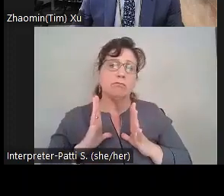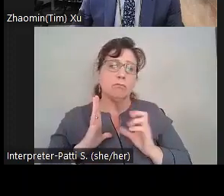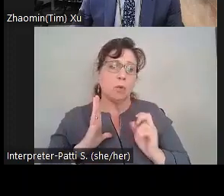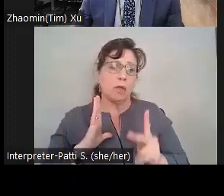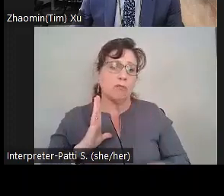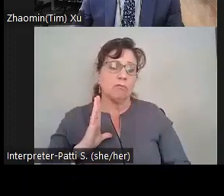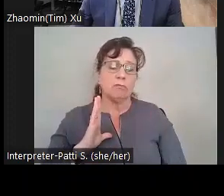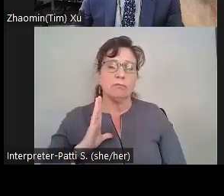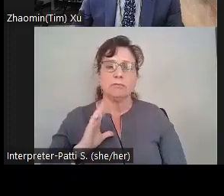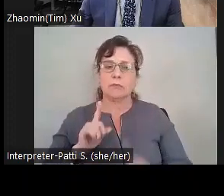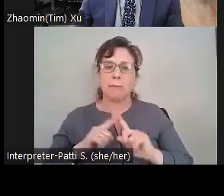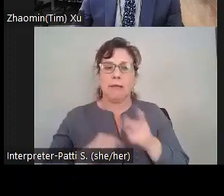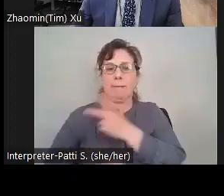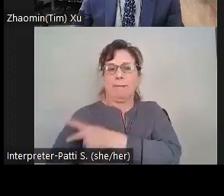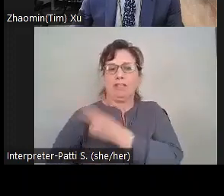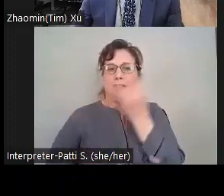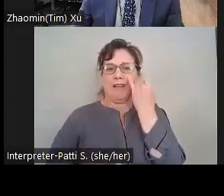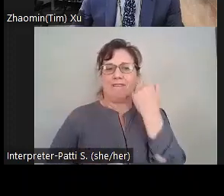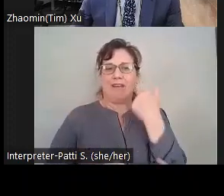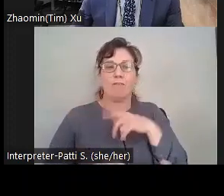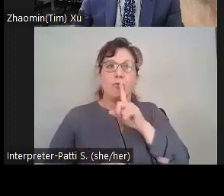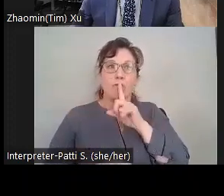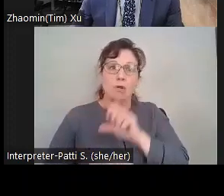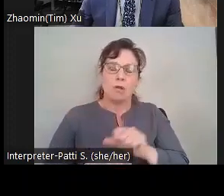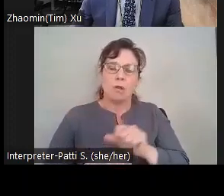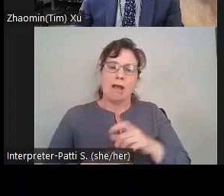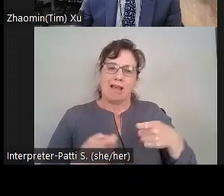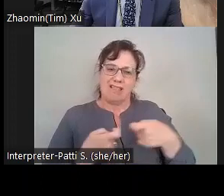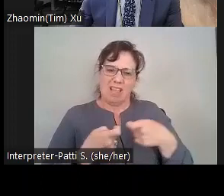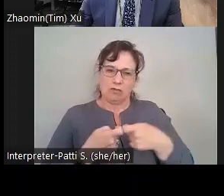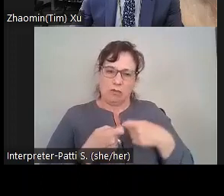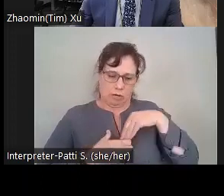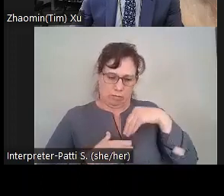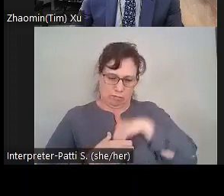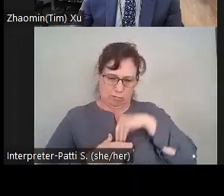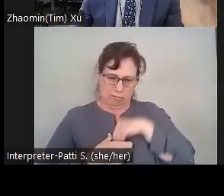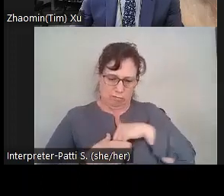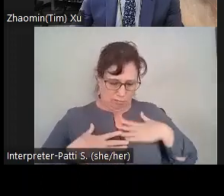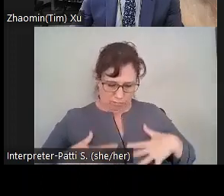But for patients who have actual electronic devices implanted